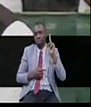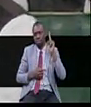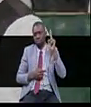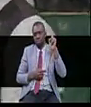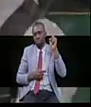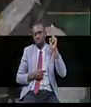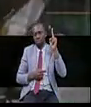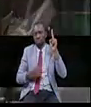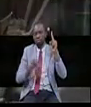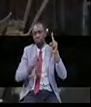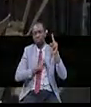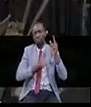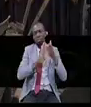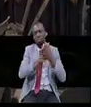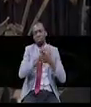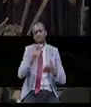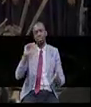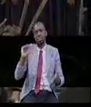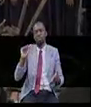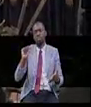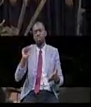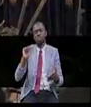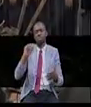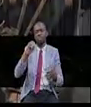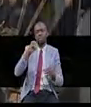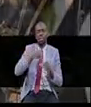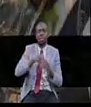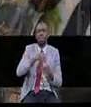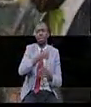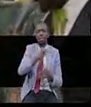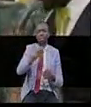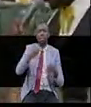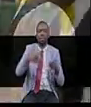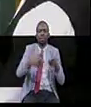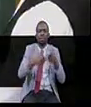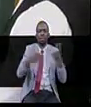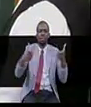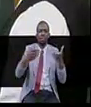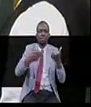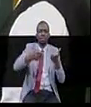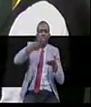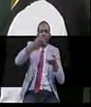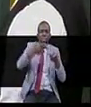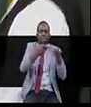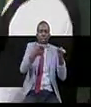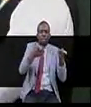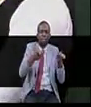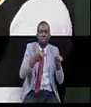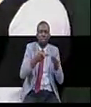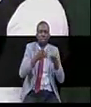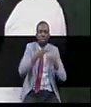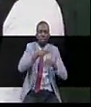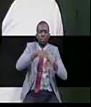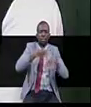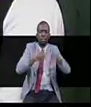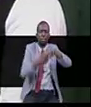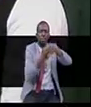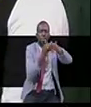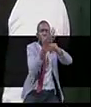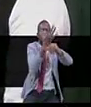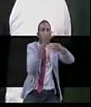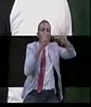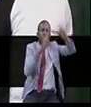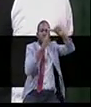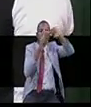friend. I believe in a hill called Mount